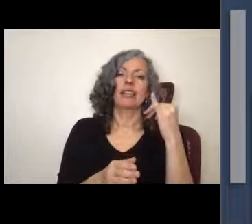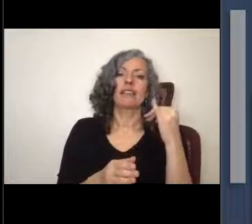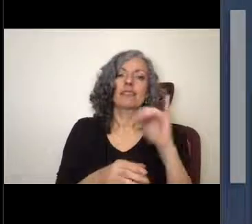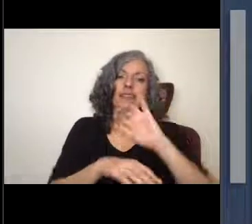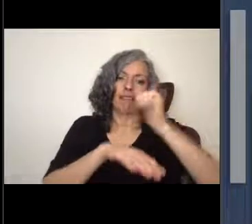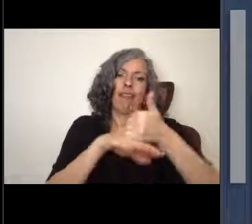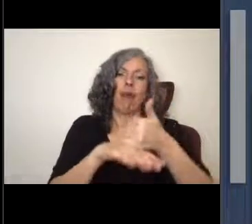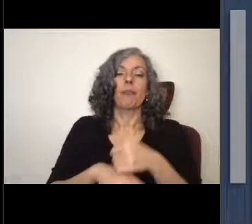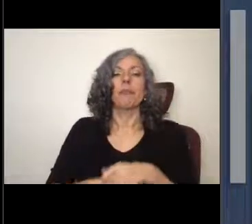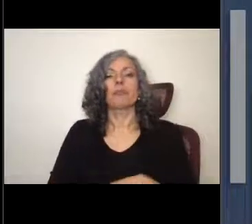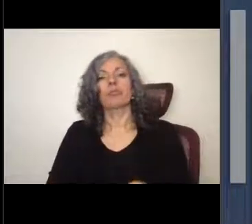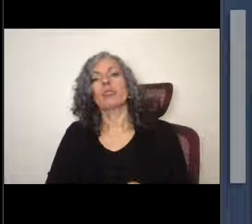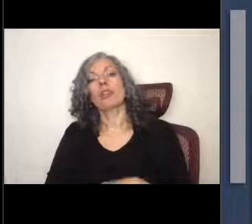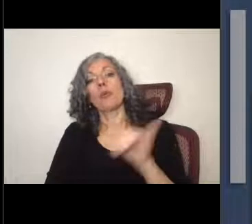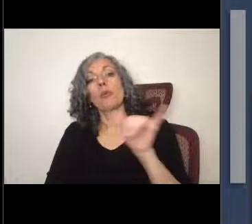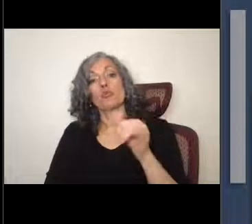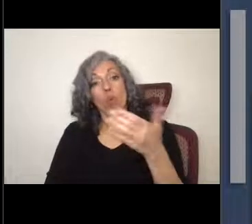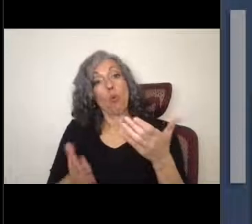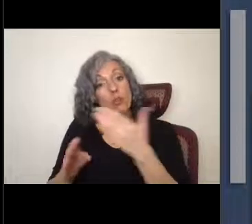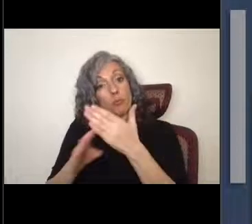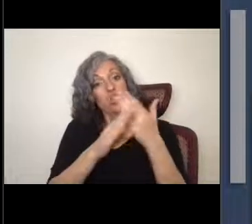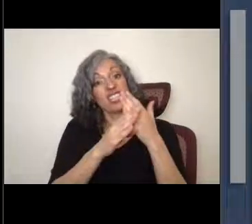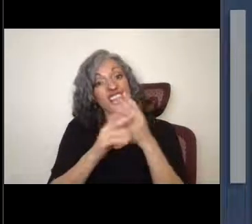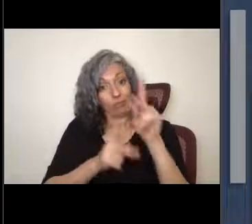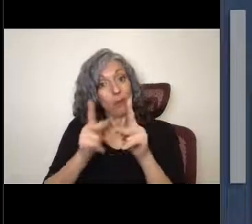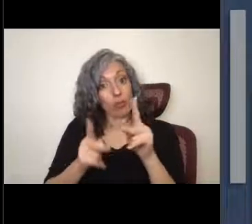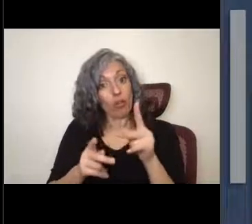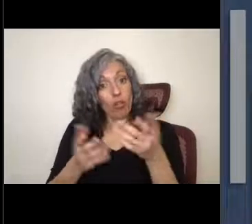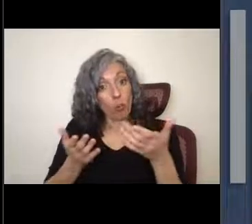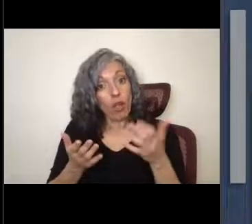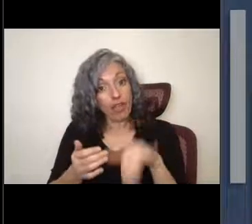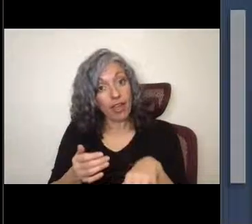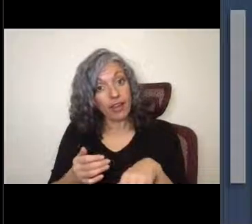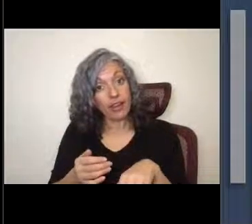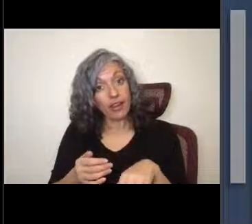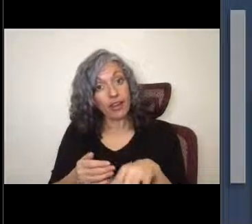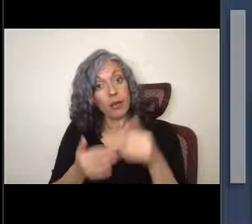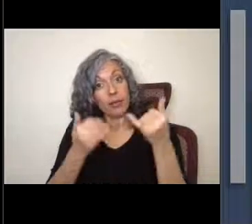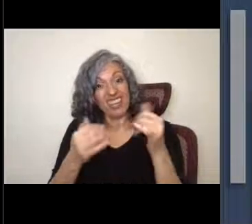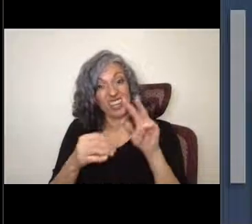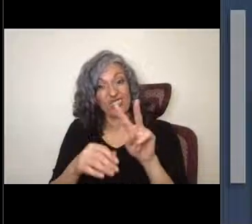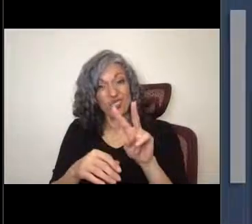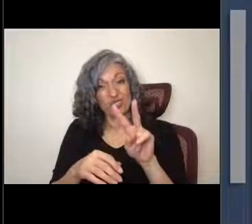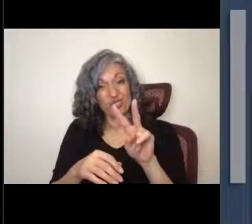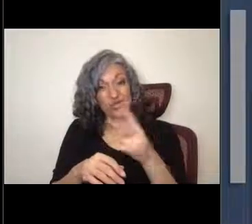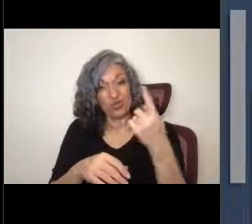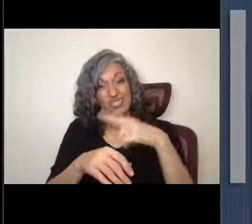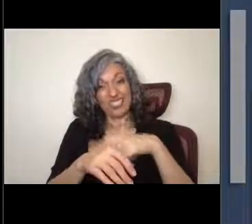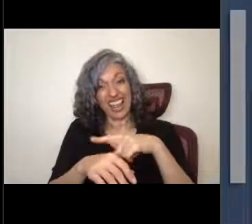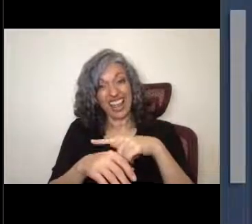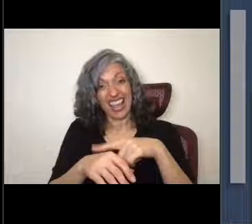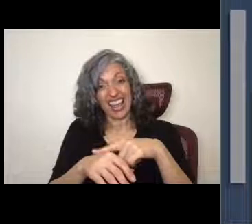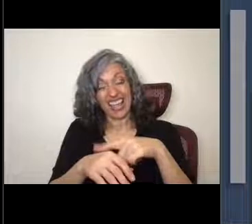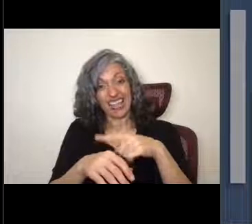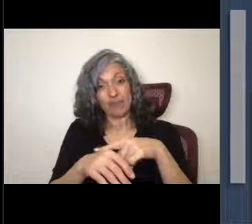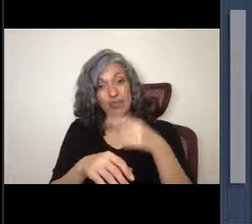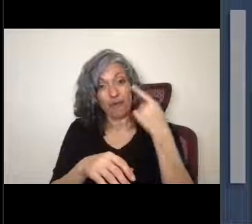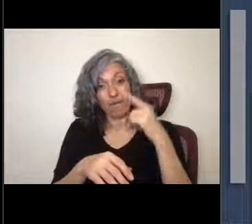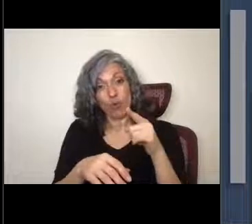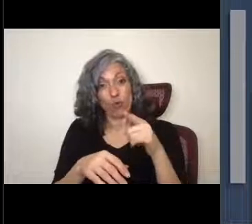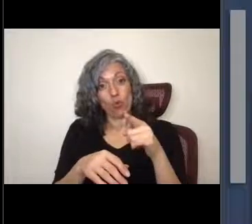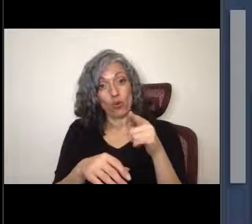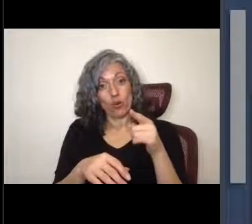do want to make sure we move forward, but you're telling me that it's now twice the cost for 2/5 of the signage. So